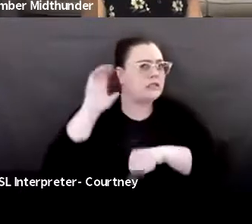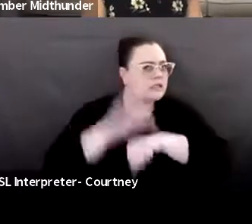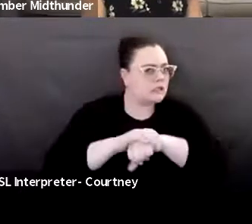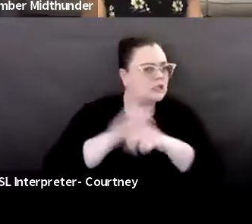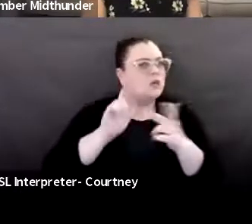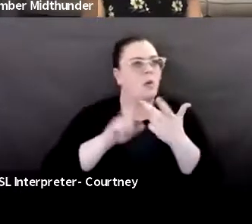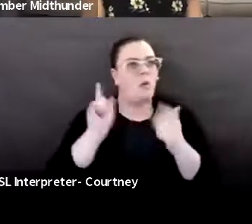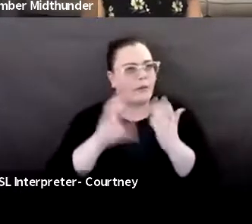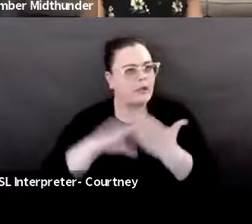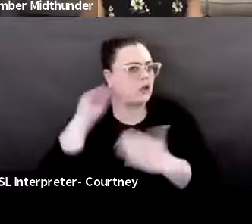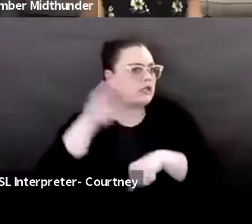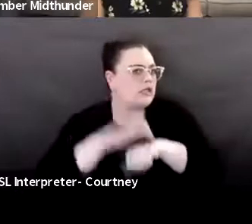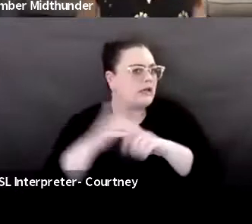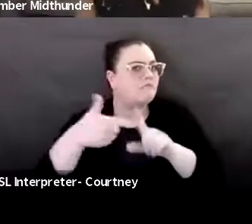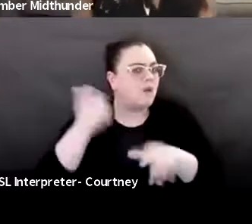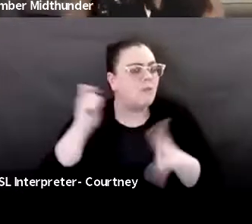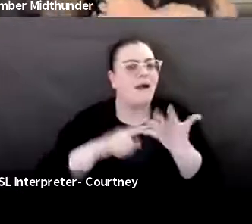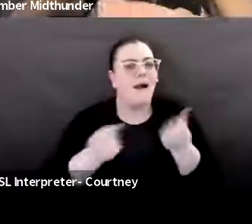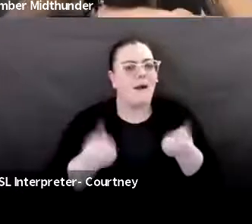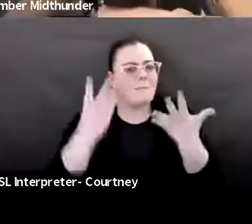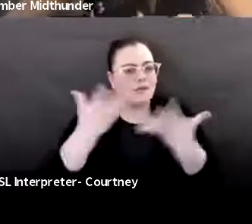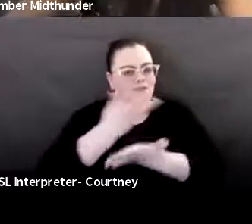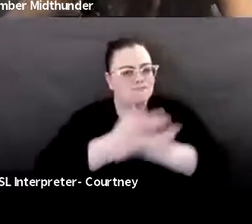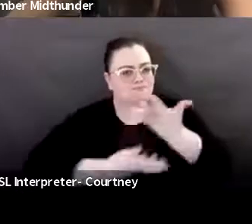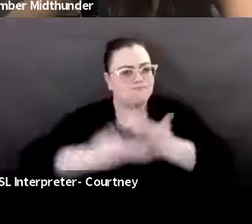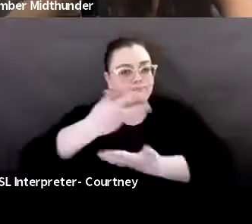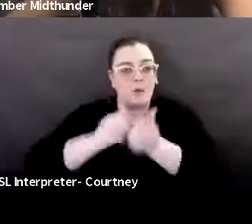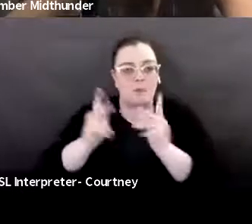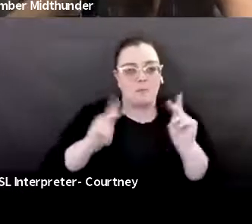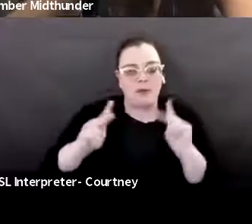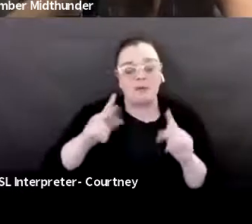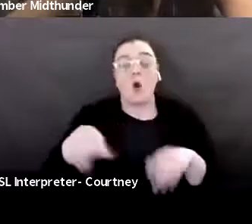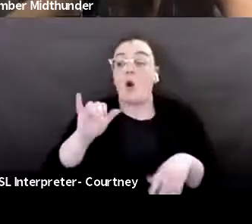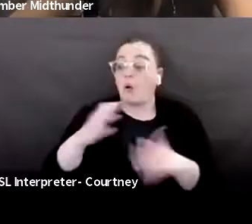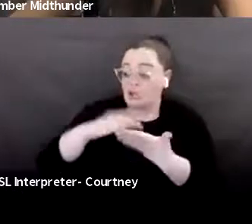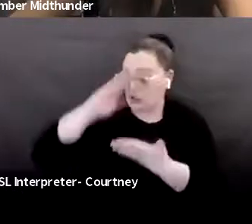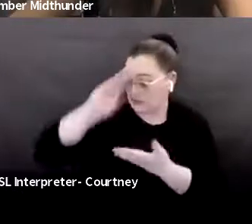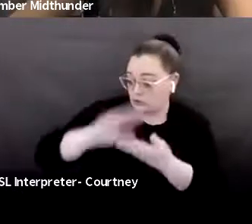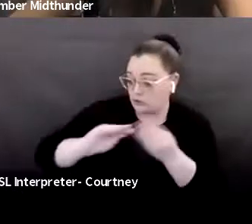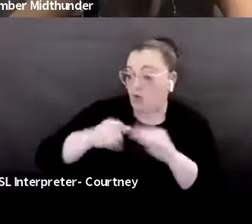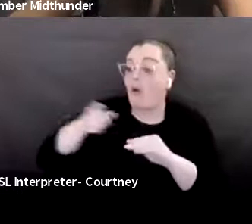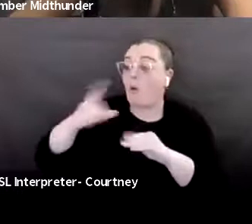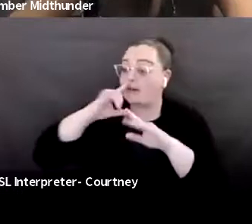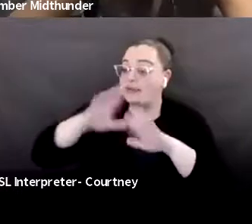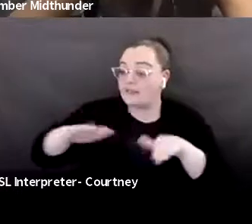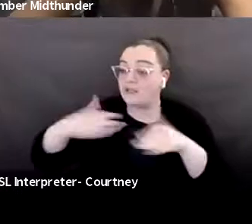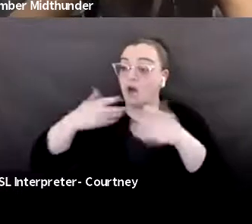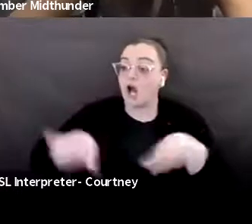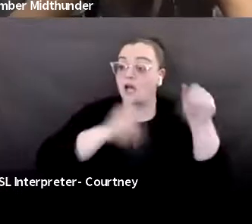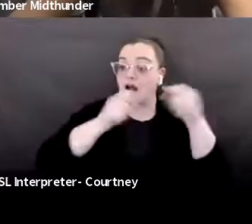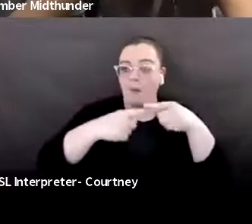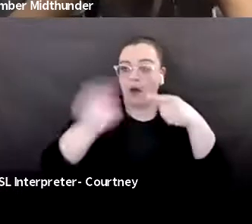English from? And how much interaction would they have? And then you learn other stories about, oh, there were kids who were adopted in opposite